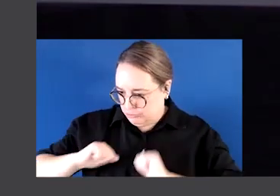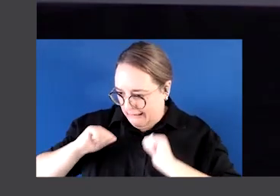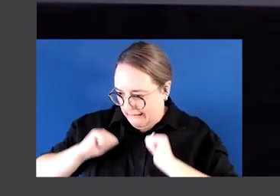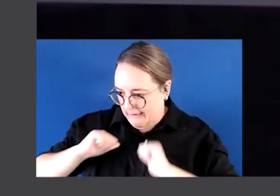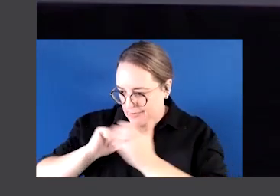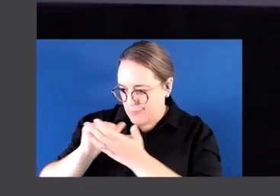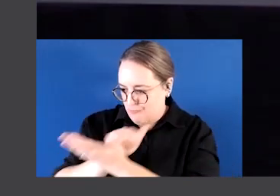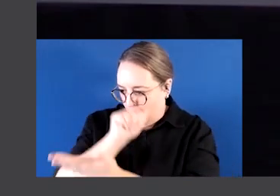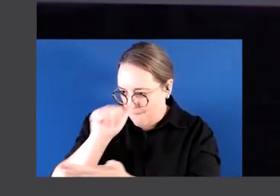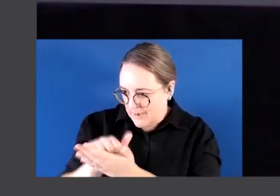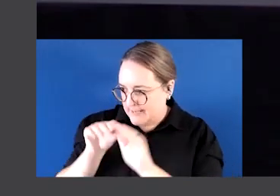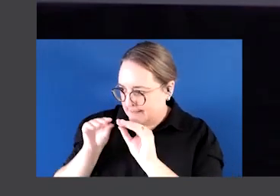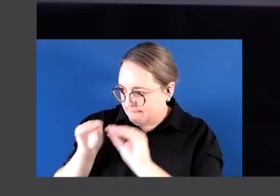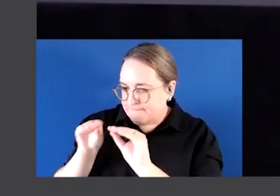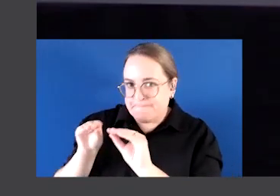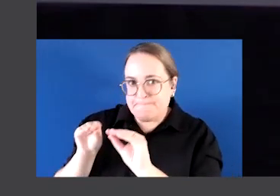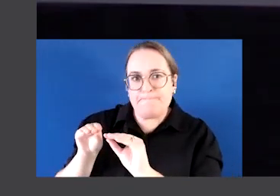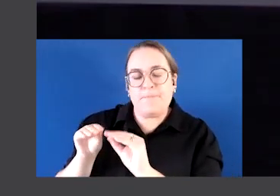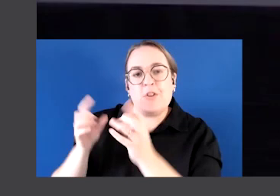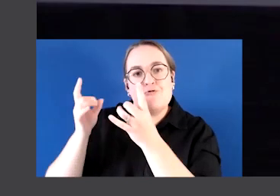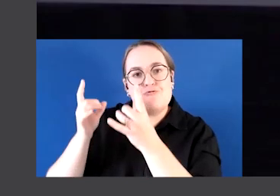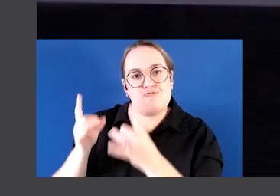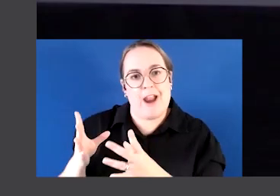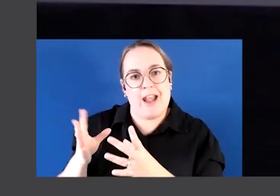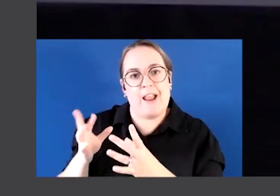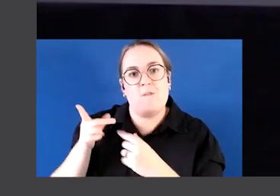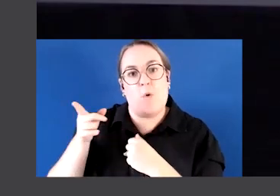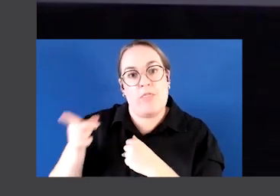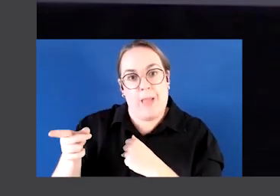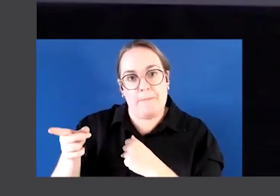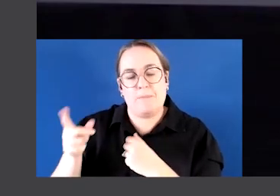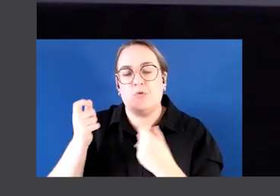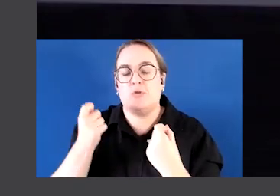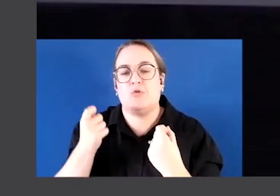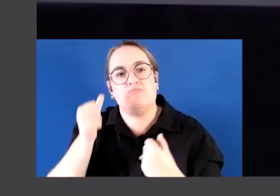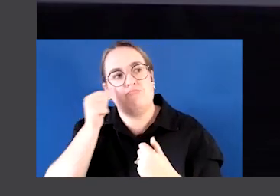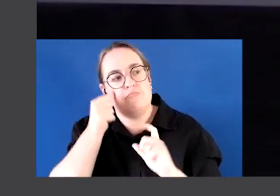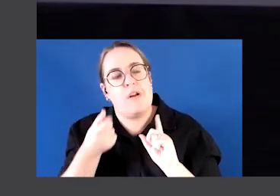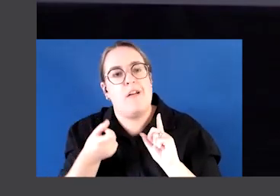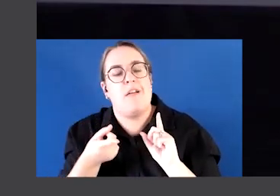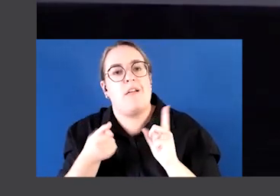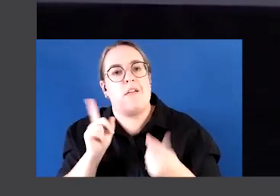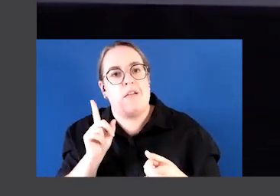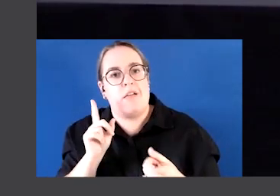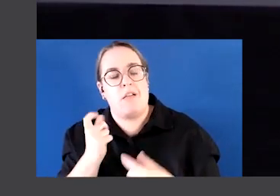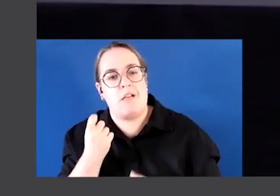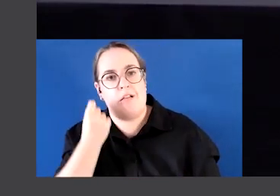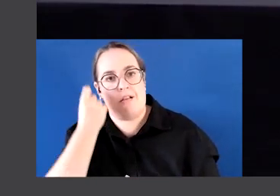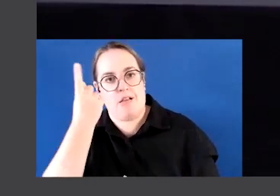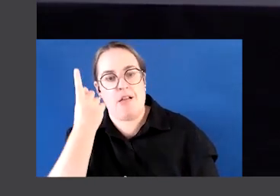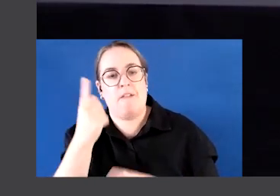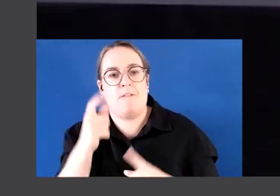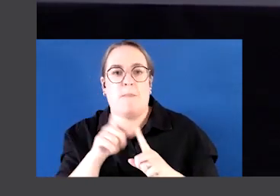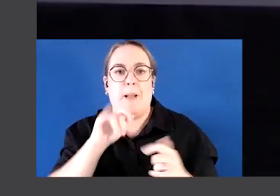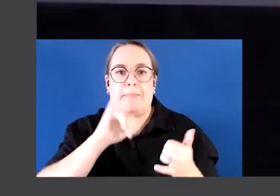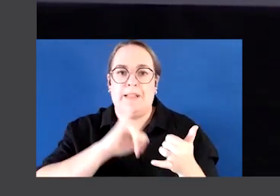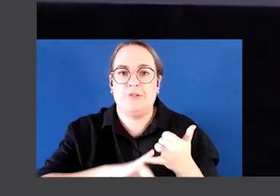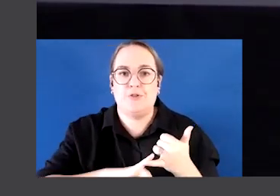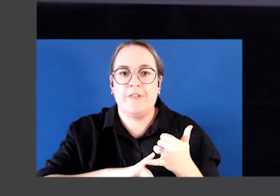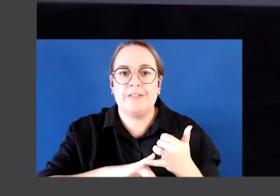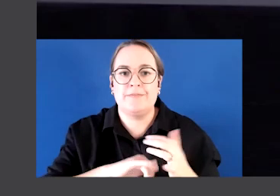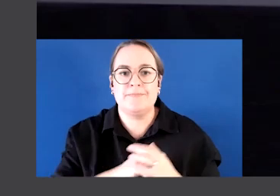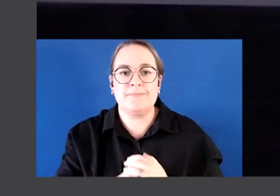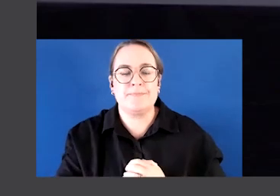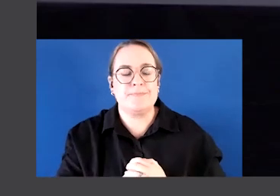very well, robustly. We need to draw on lessons that have been learned internally to share that externally towards the broader